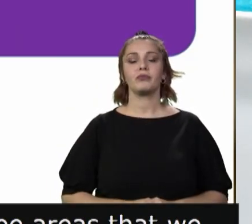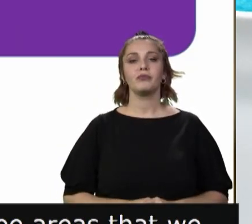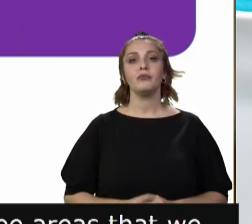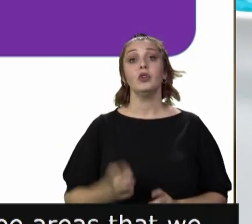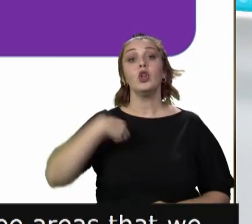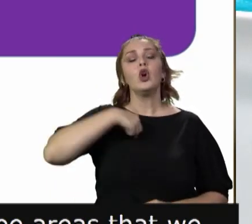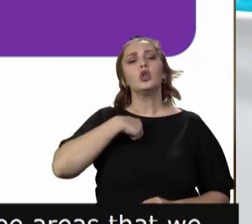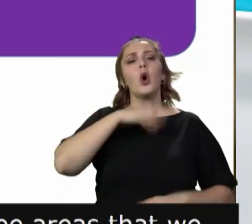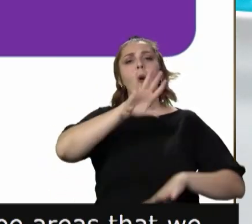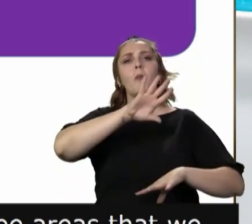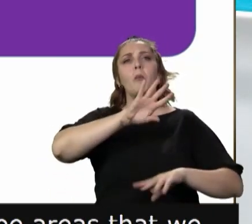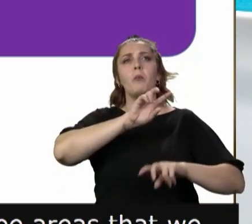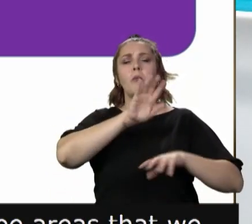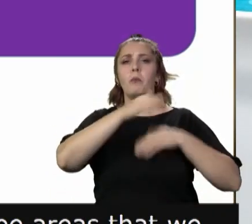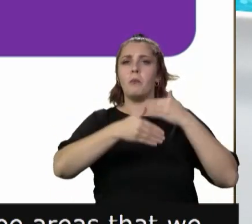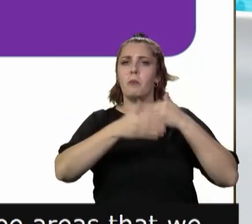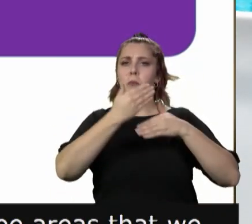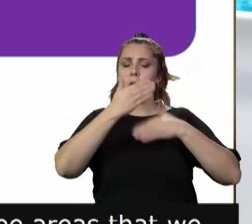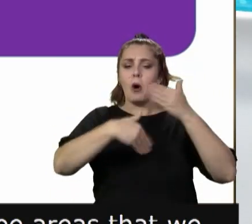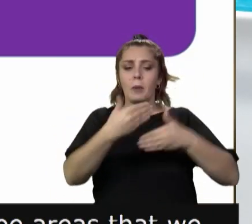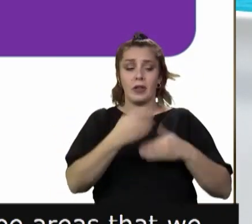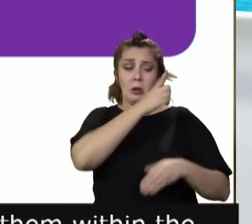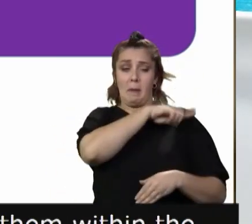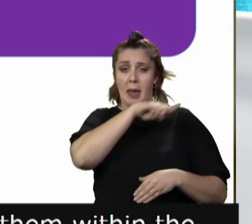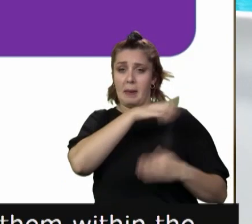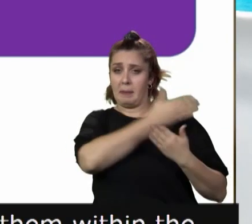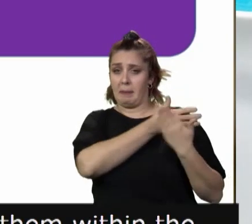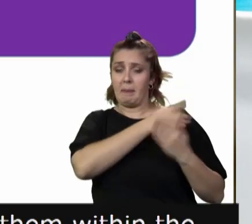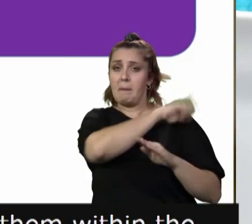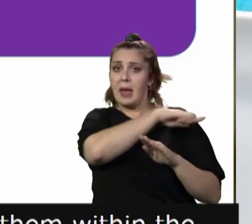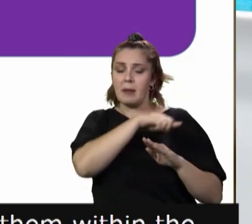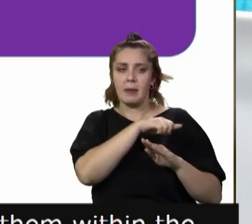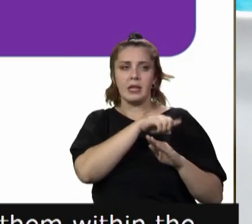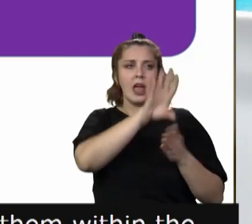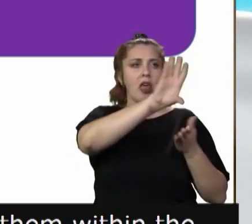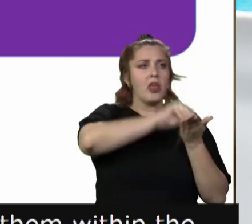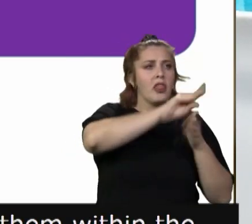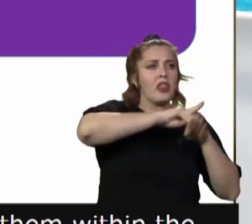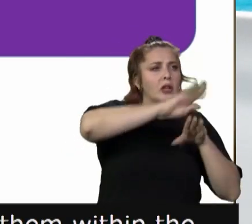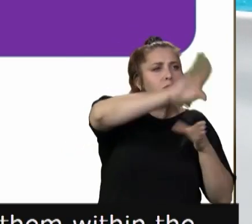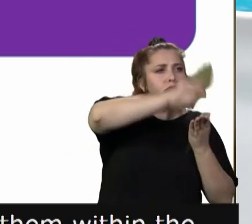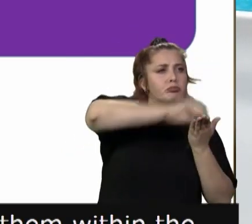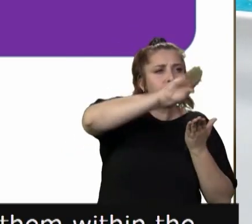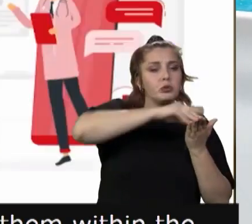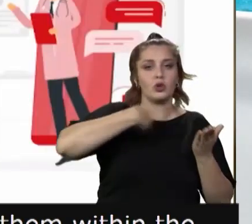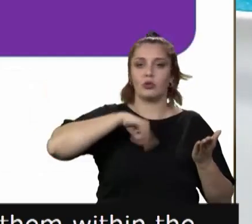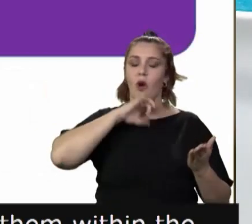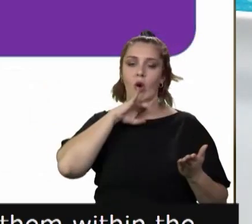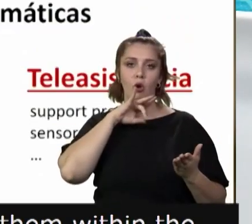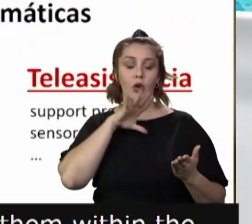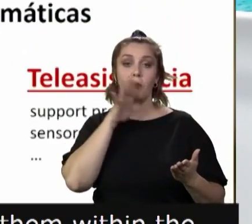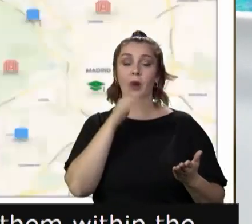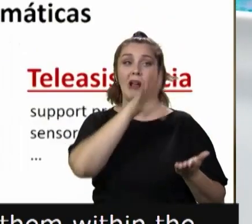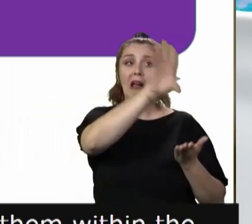them within the mapping tool. We did this process of data collection in the last few months, and we're